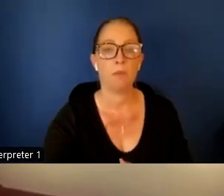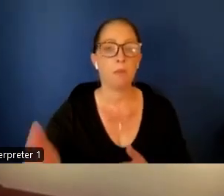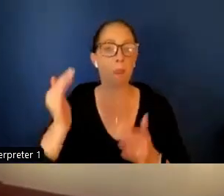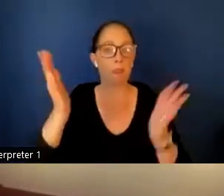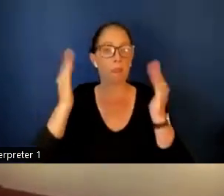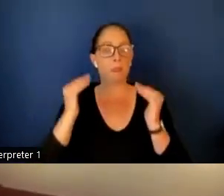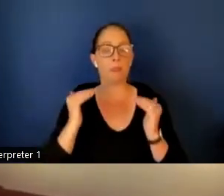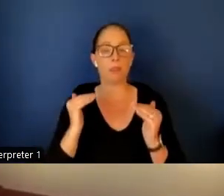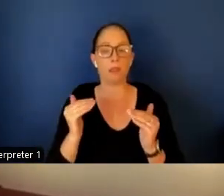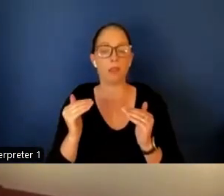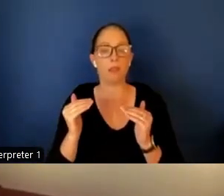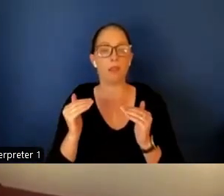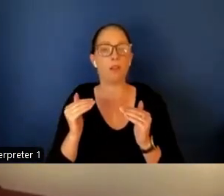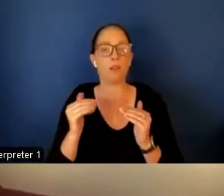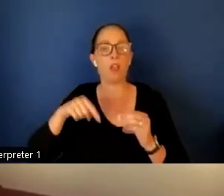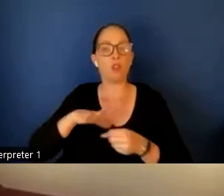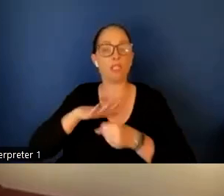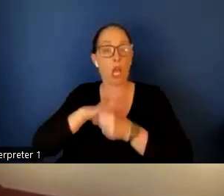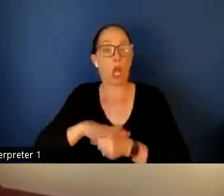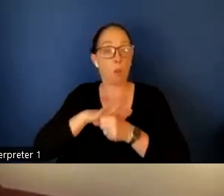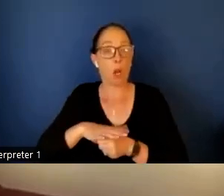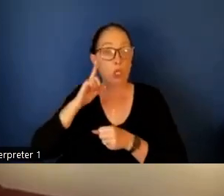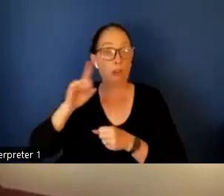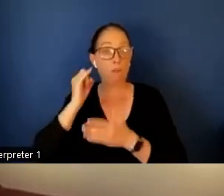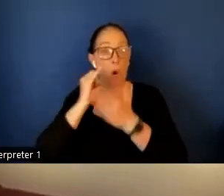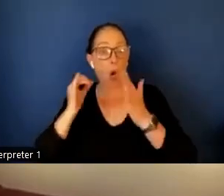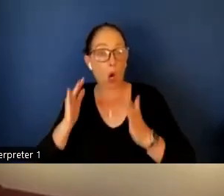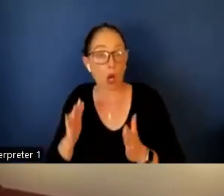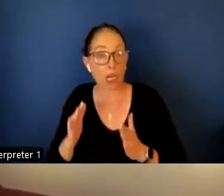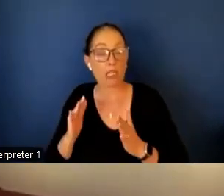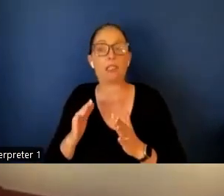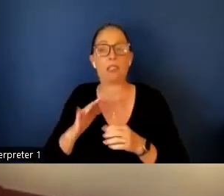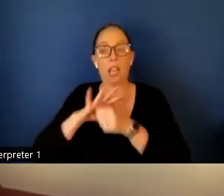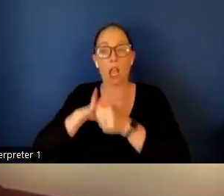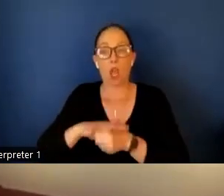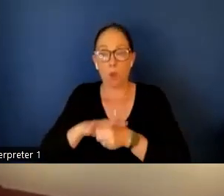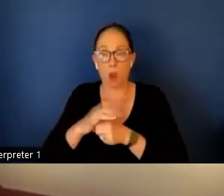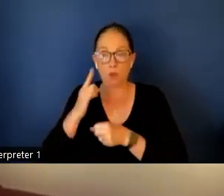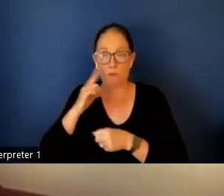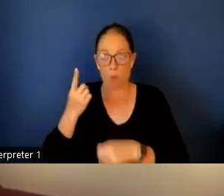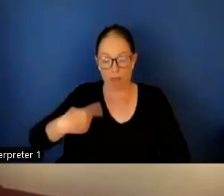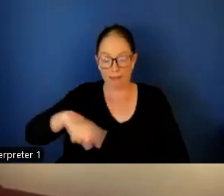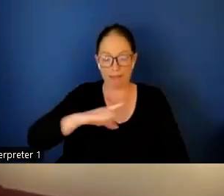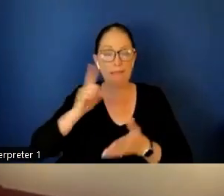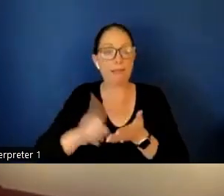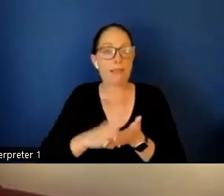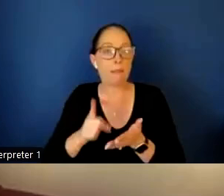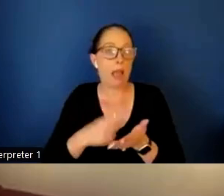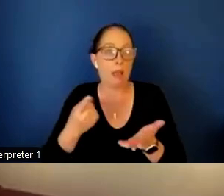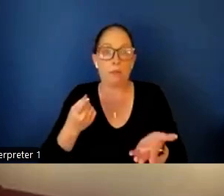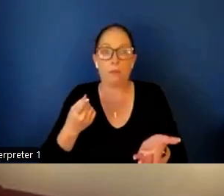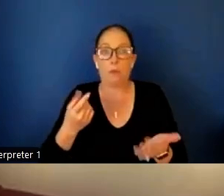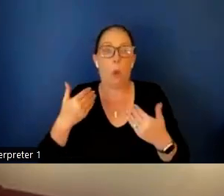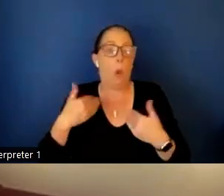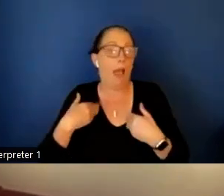artists, there's all this pressure on artists and all this pressure on us, and then sometimes you don't have the know-it-all or